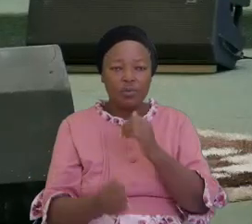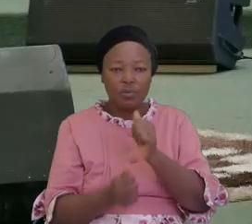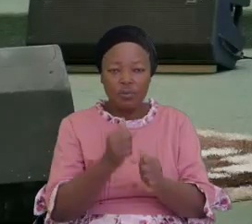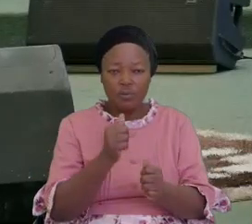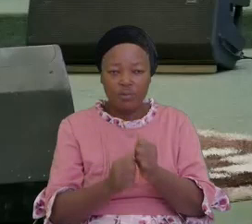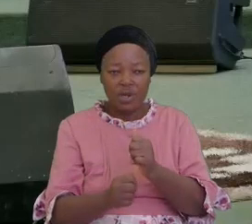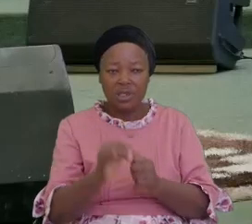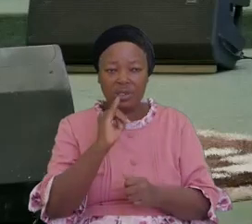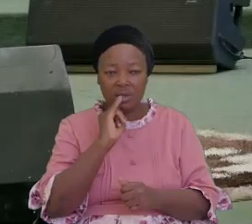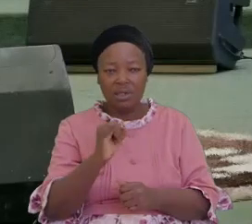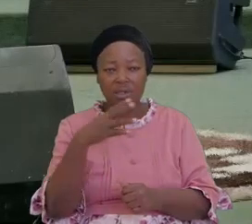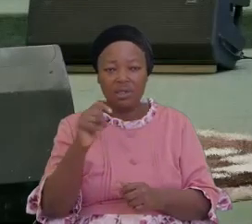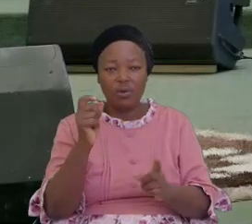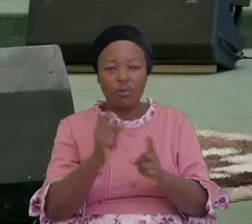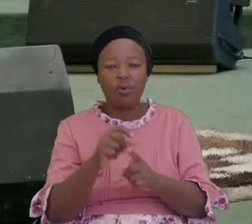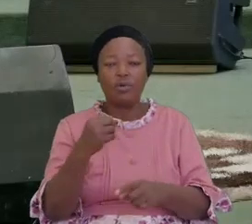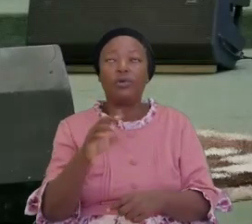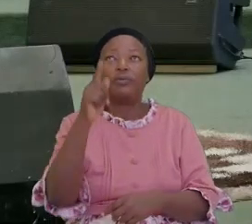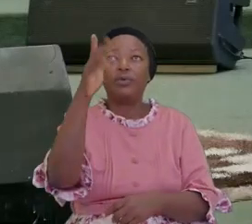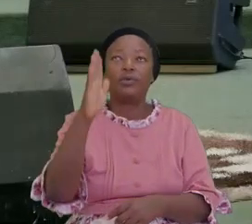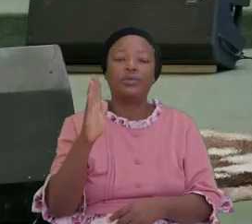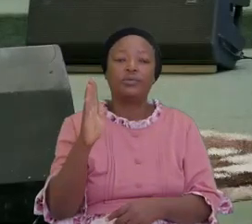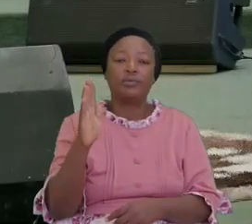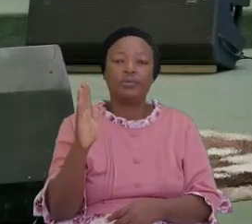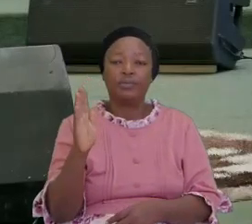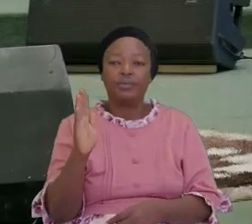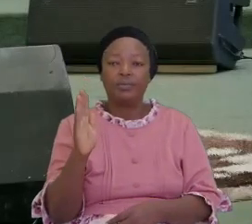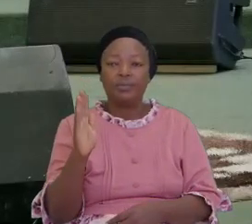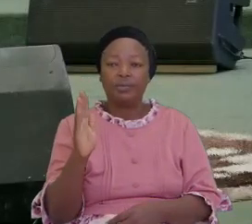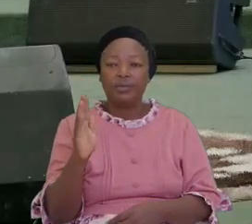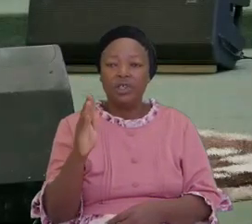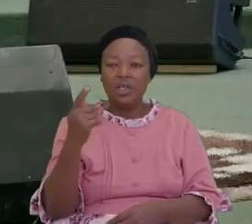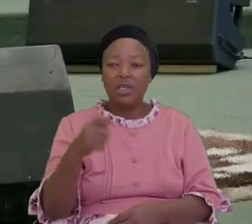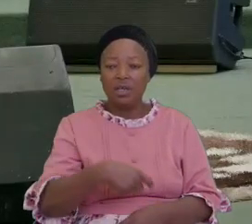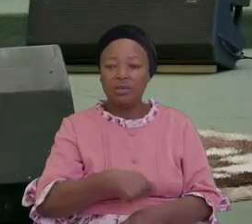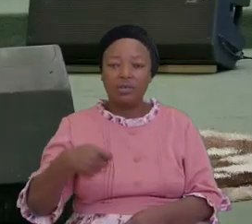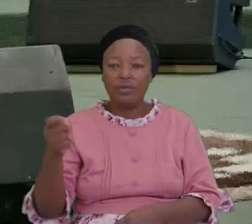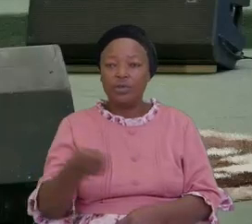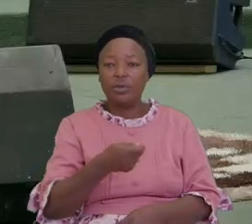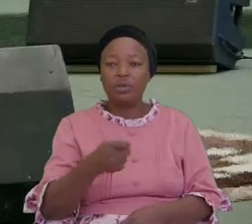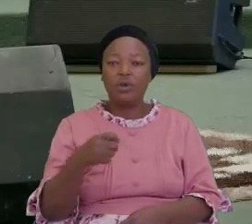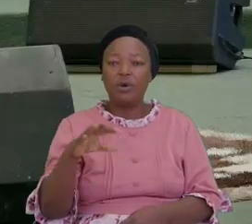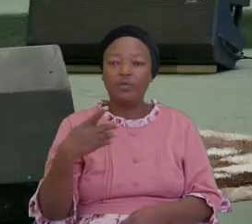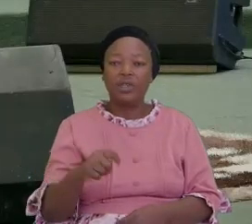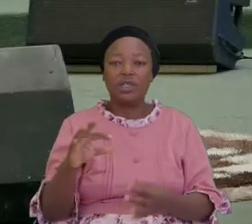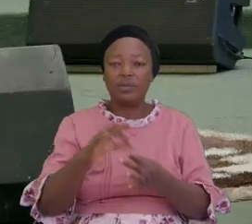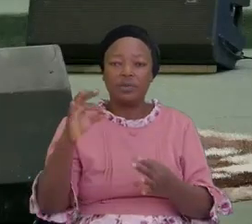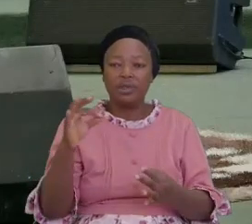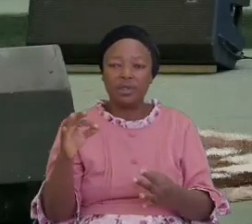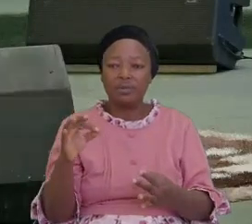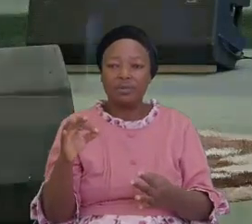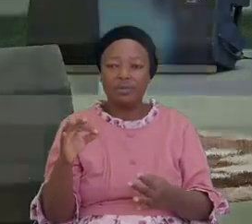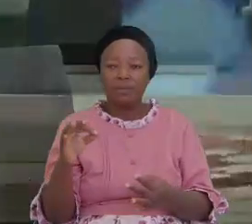which is the word of God. The sword of the Spirit. In